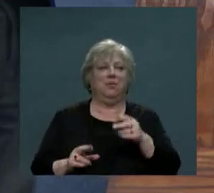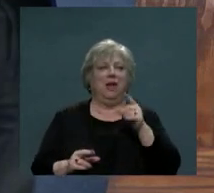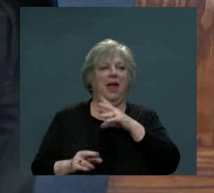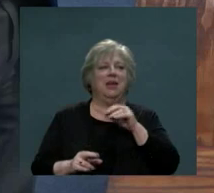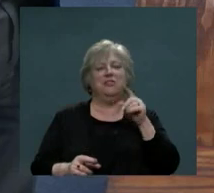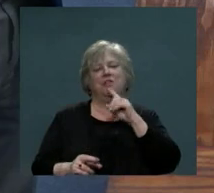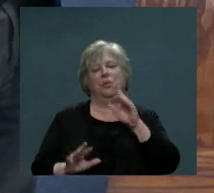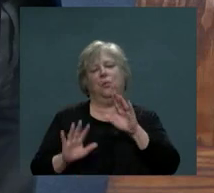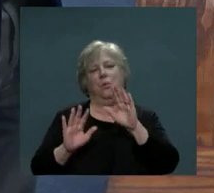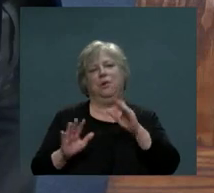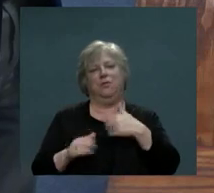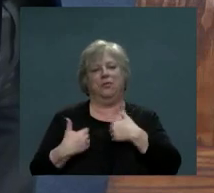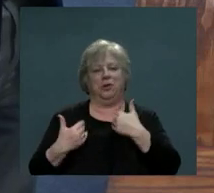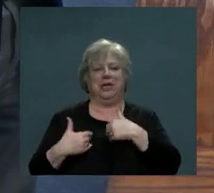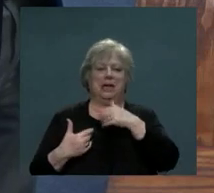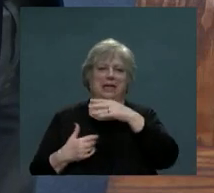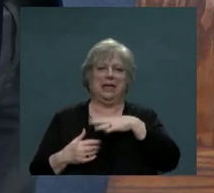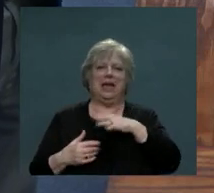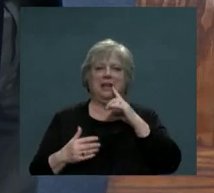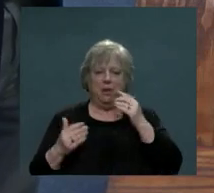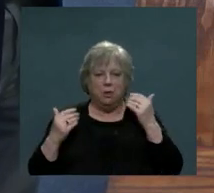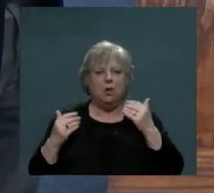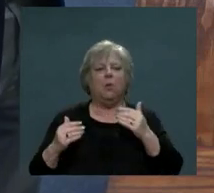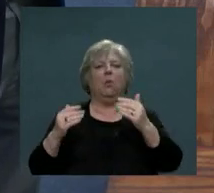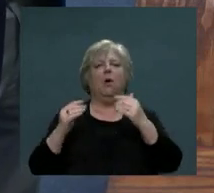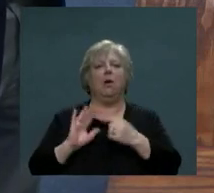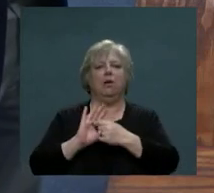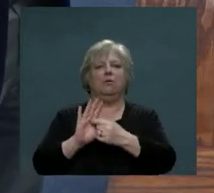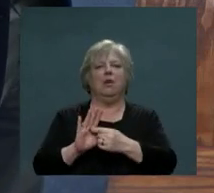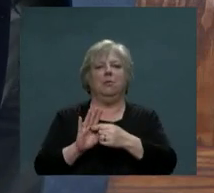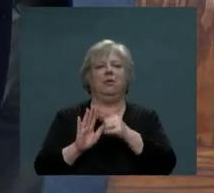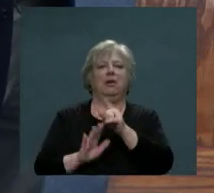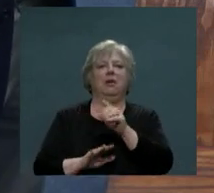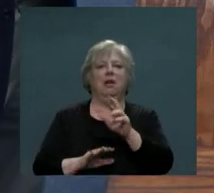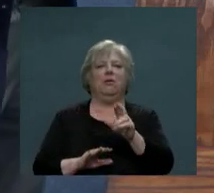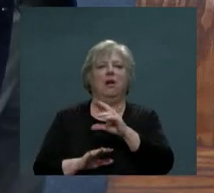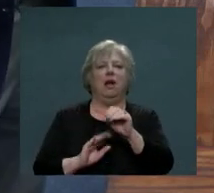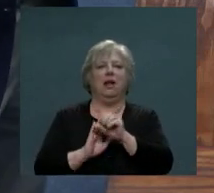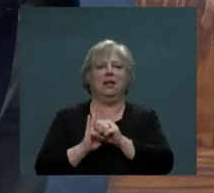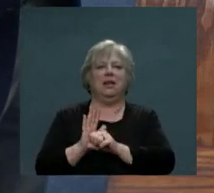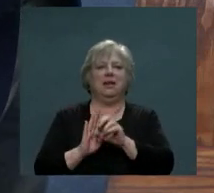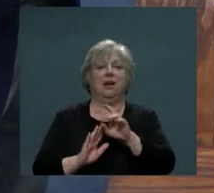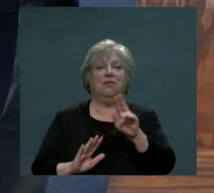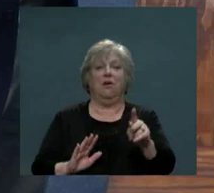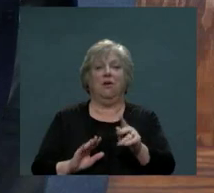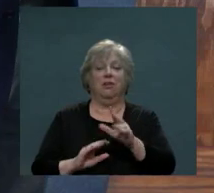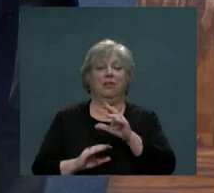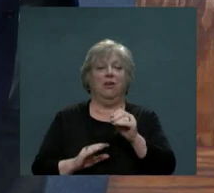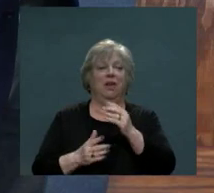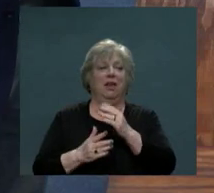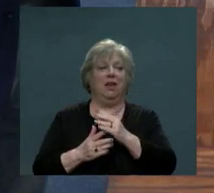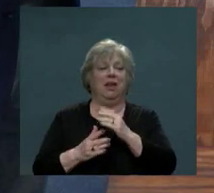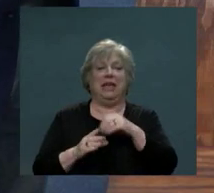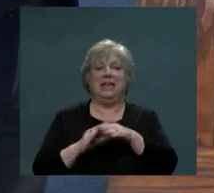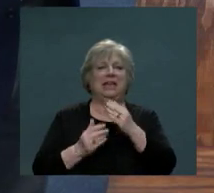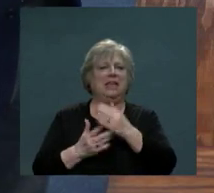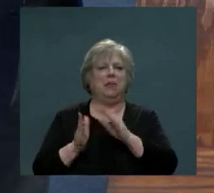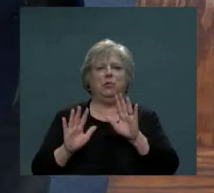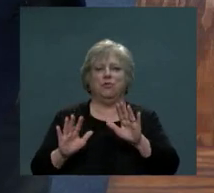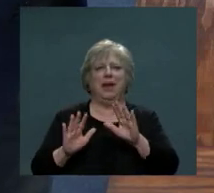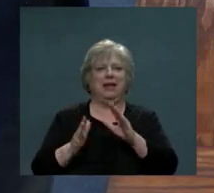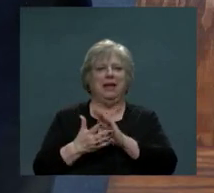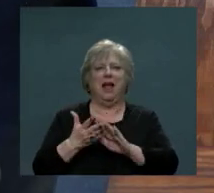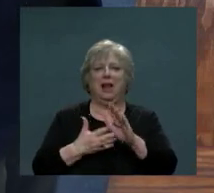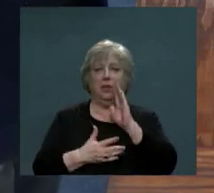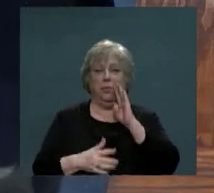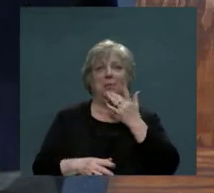wonderful young lady that I think will go on and represent the city of Little Rock and the state of Arkansas in some great college. Is